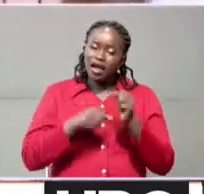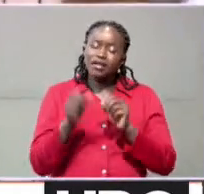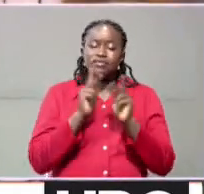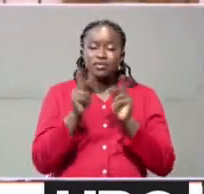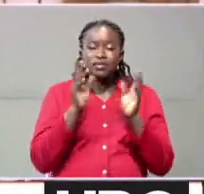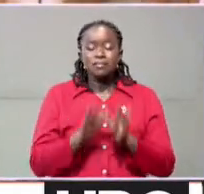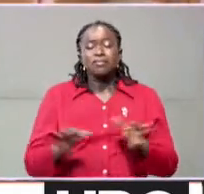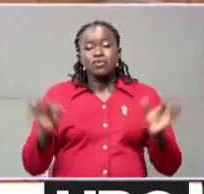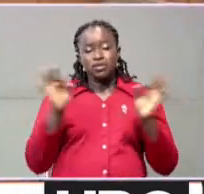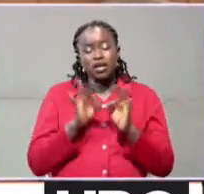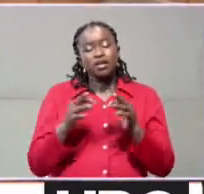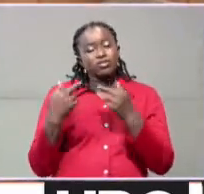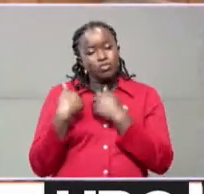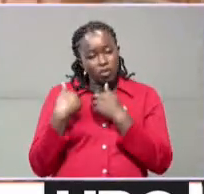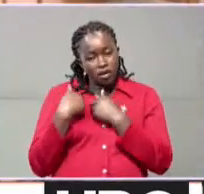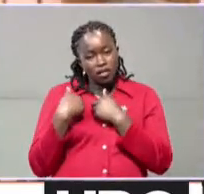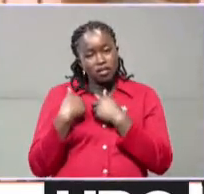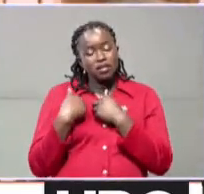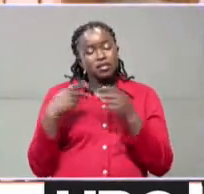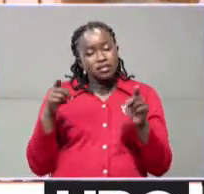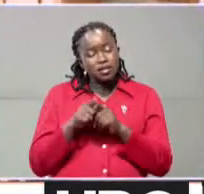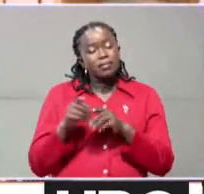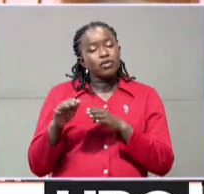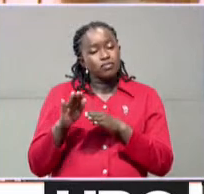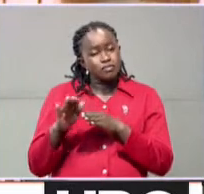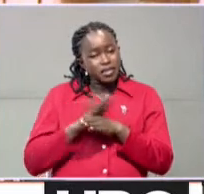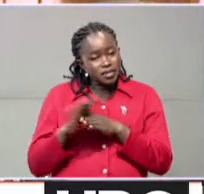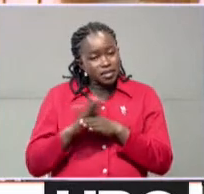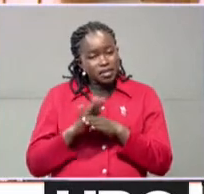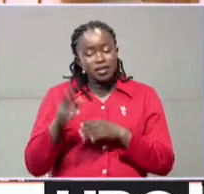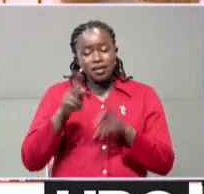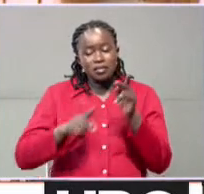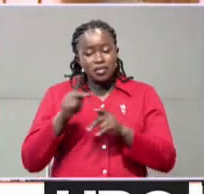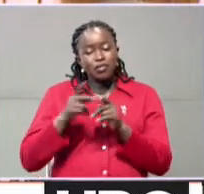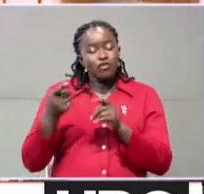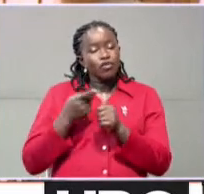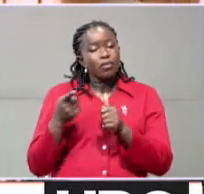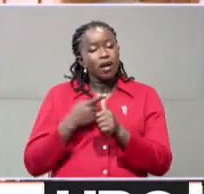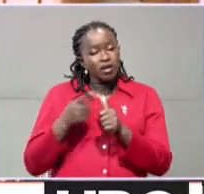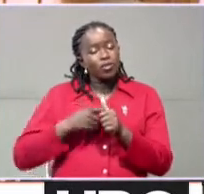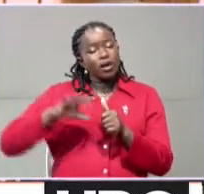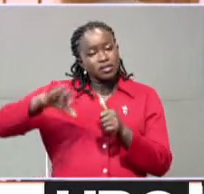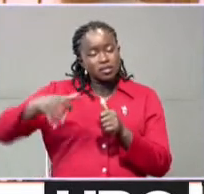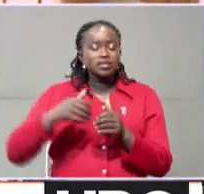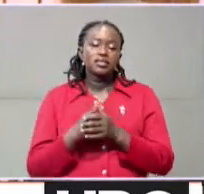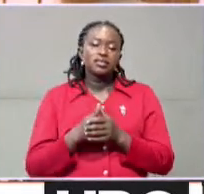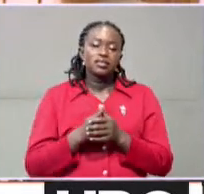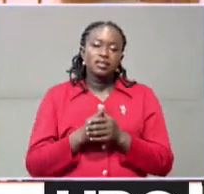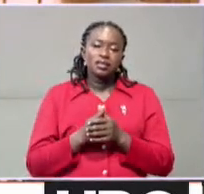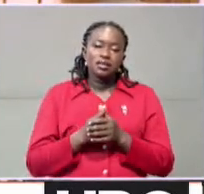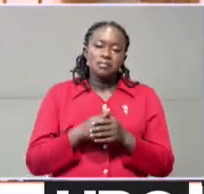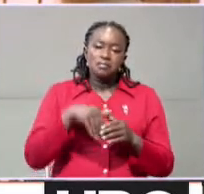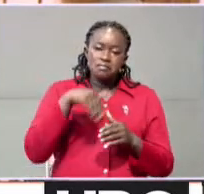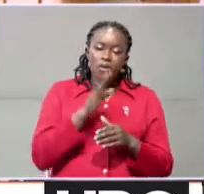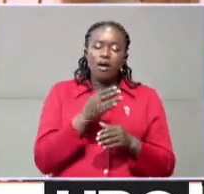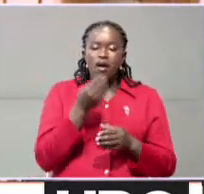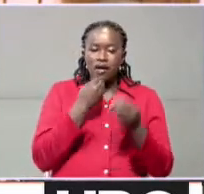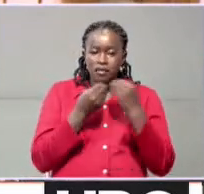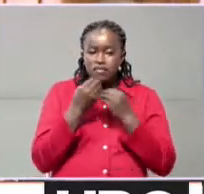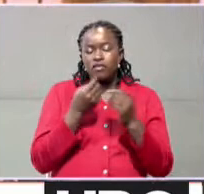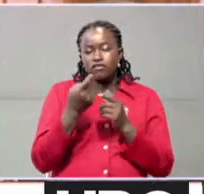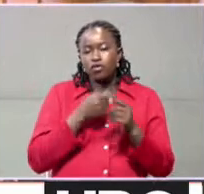trade the people of that city are fed mainly from vura